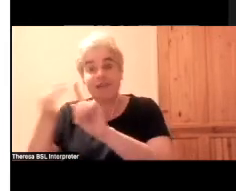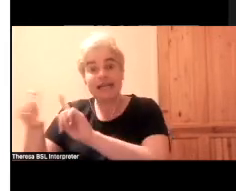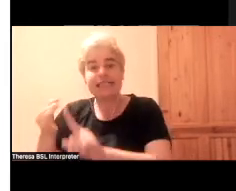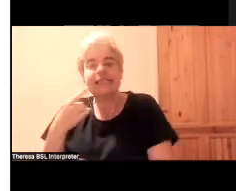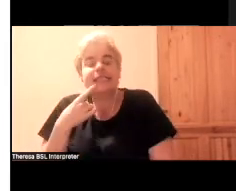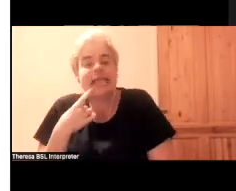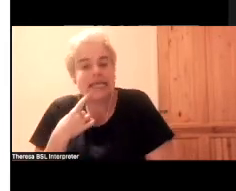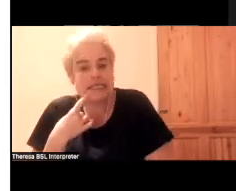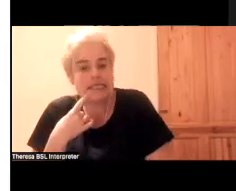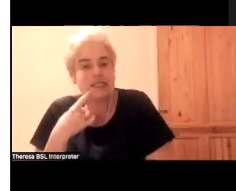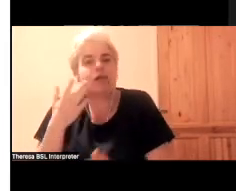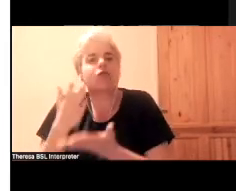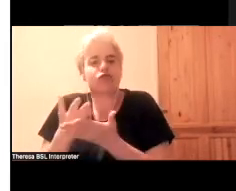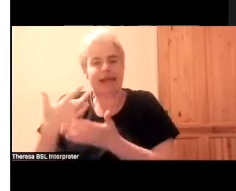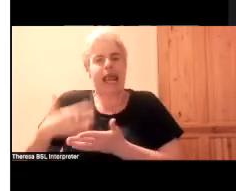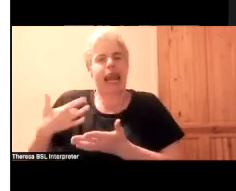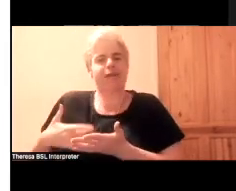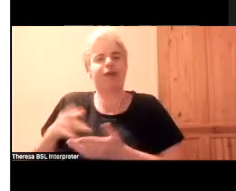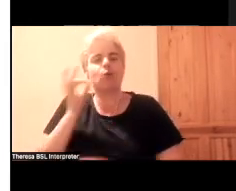taste the real living water.